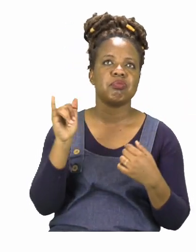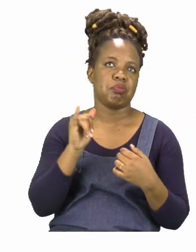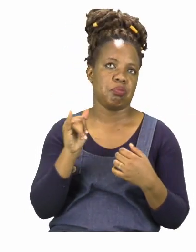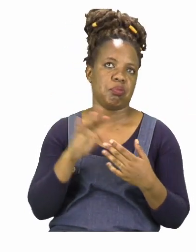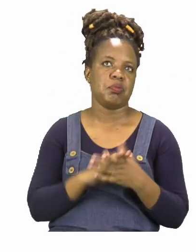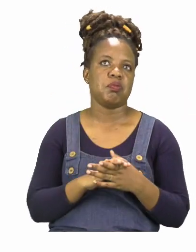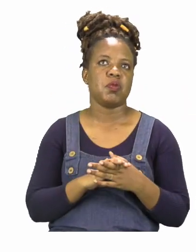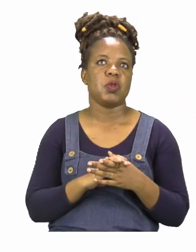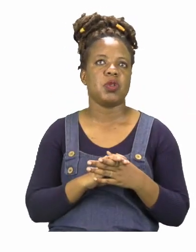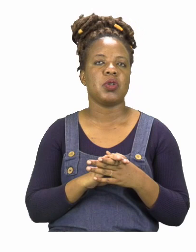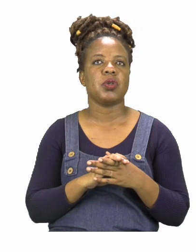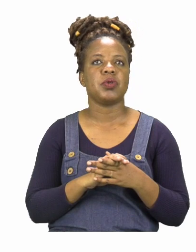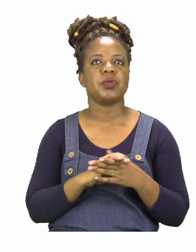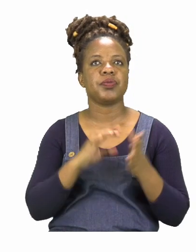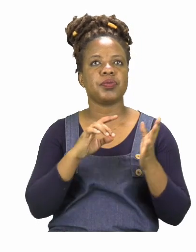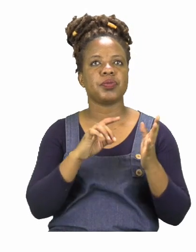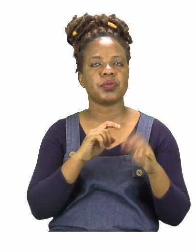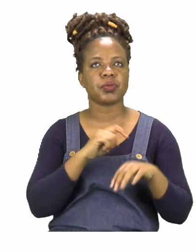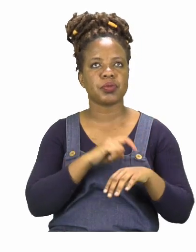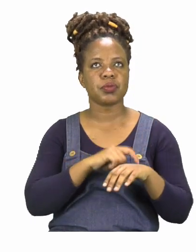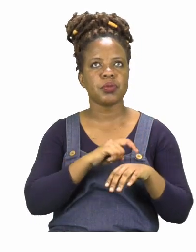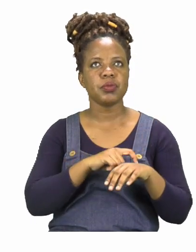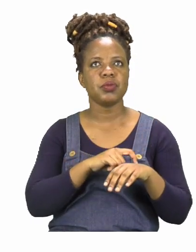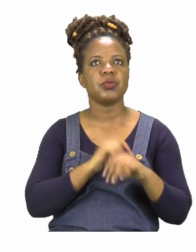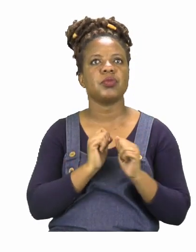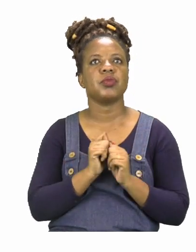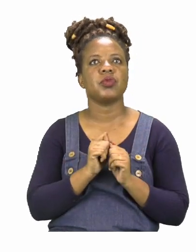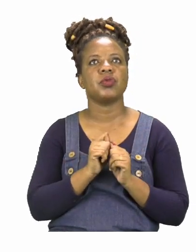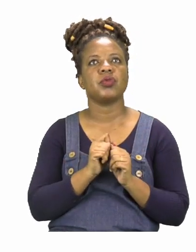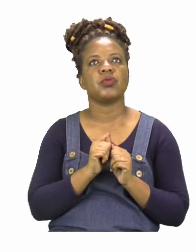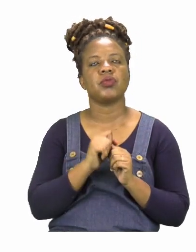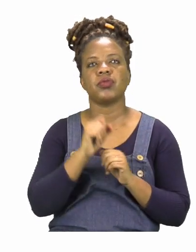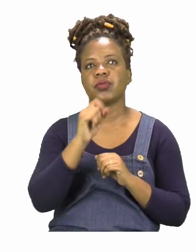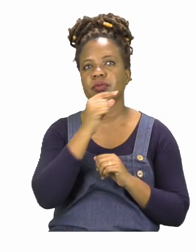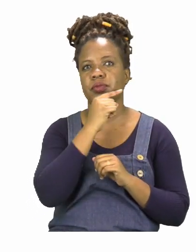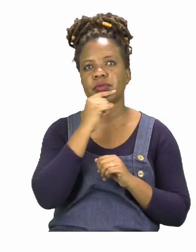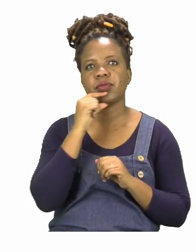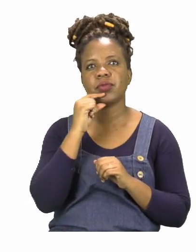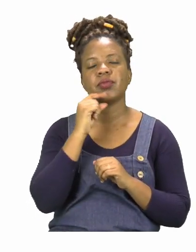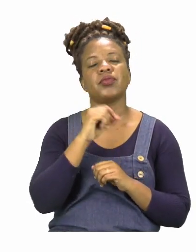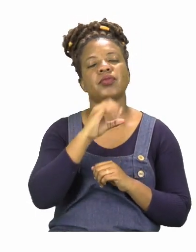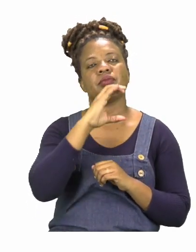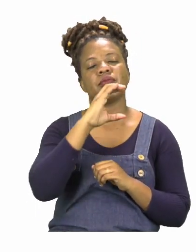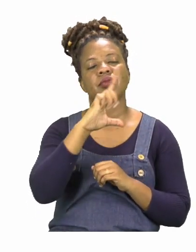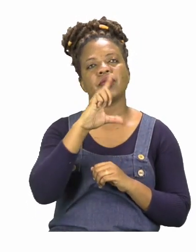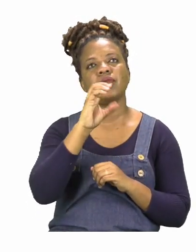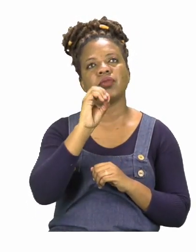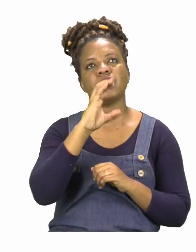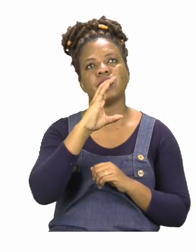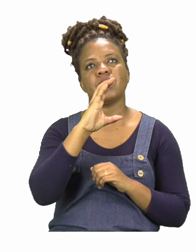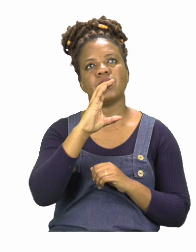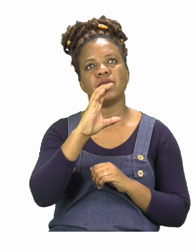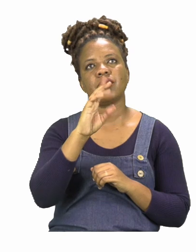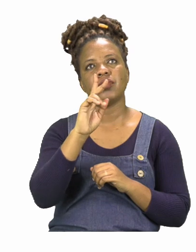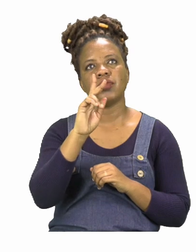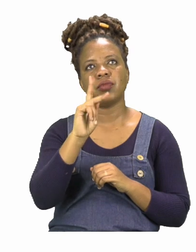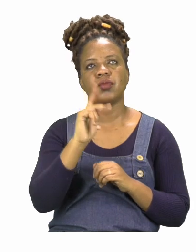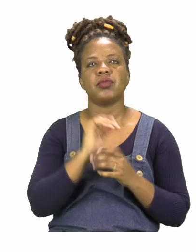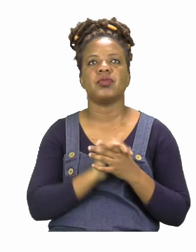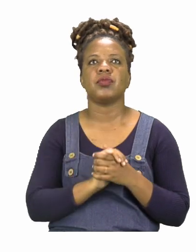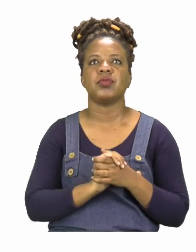clock. Now, the clock has different parts of it that have very specific names and